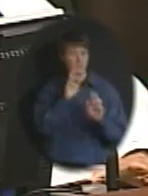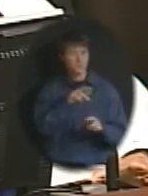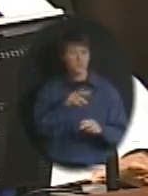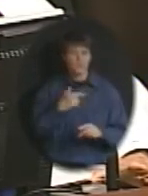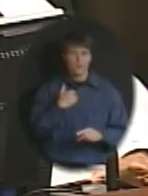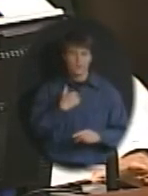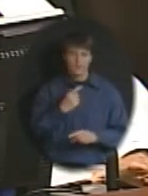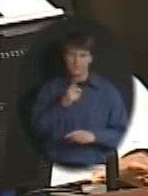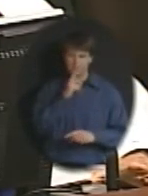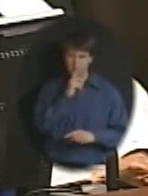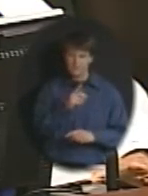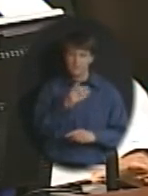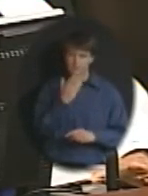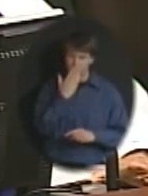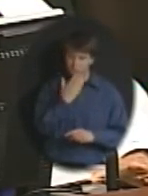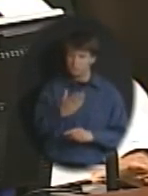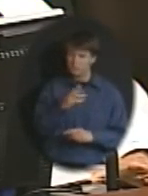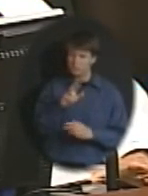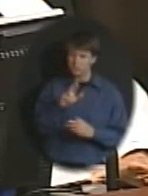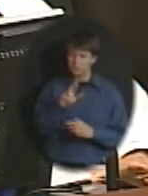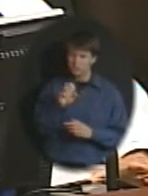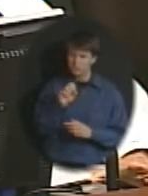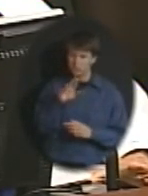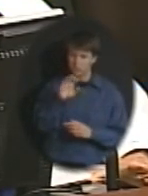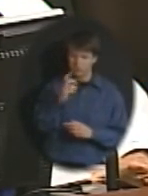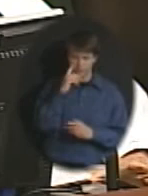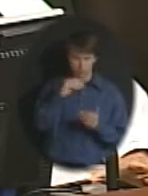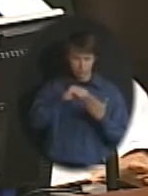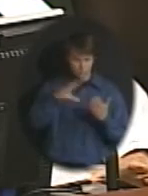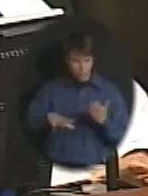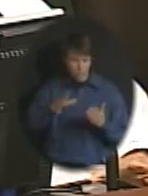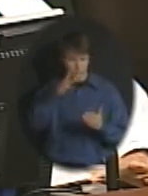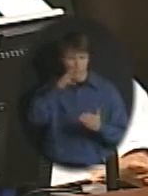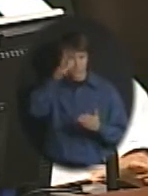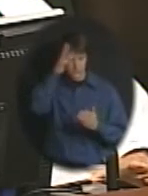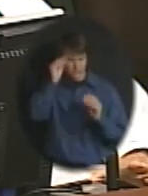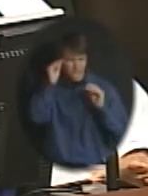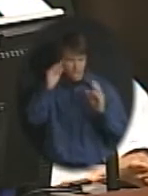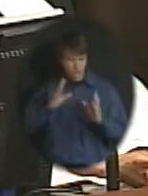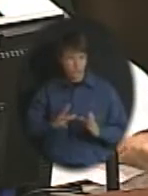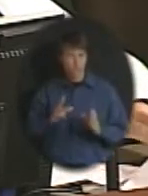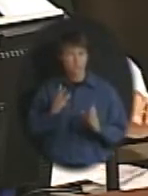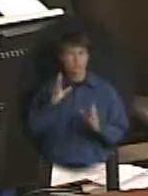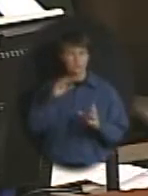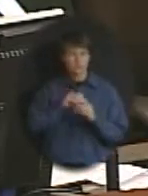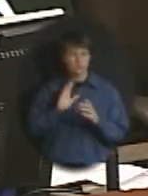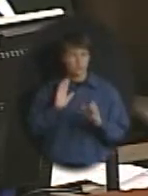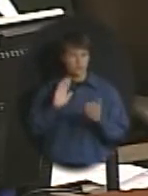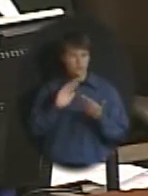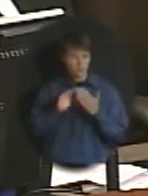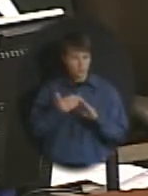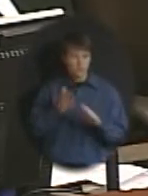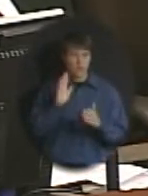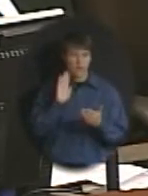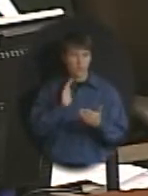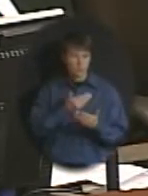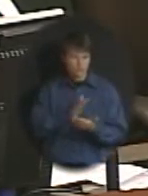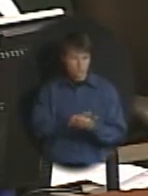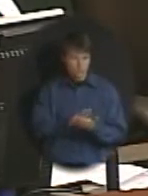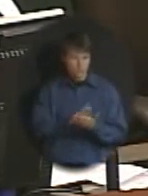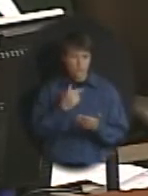real resource for our students and our parents and our teachers in our community and our school. And I think it would